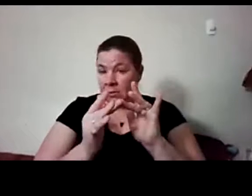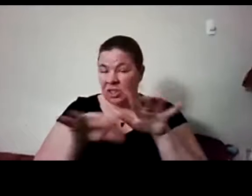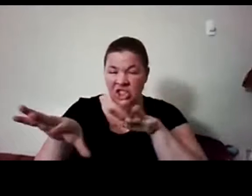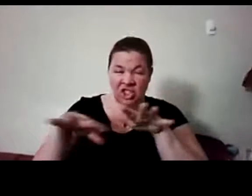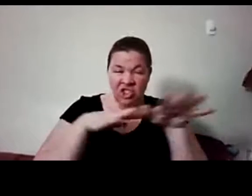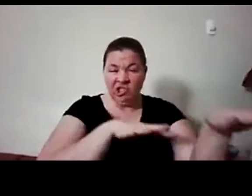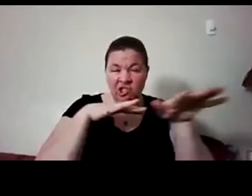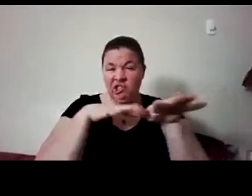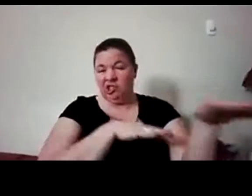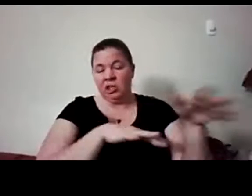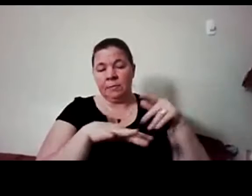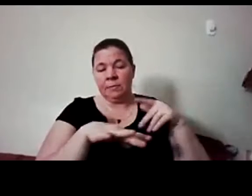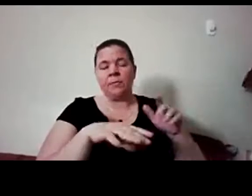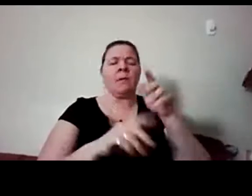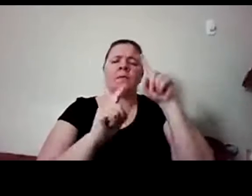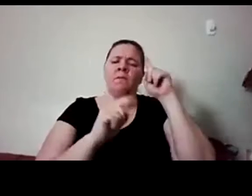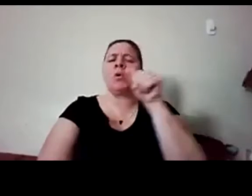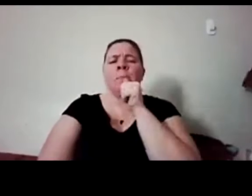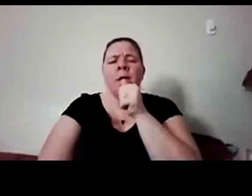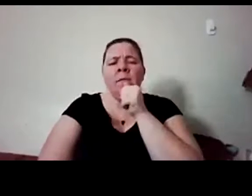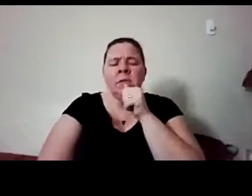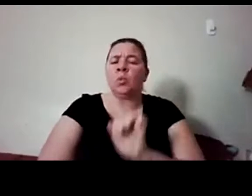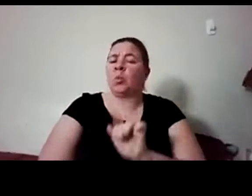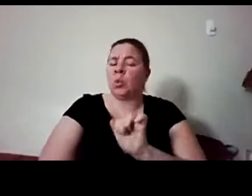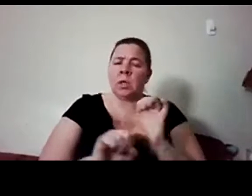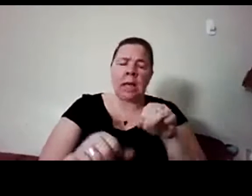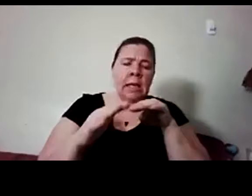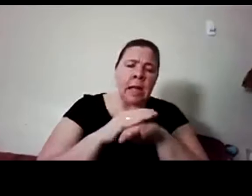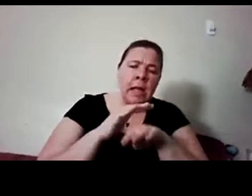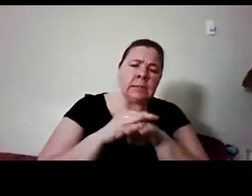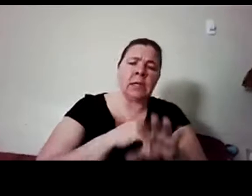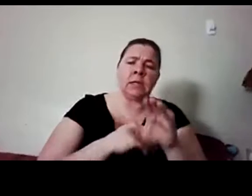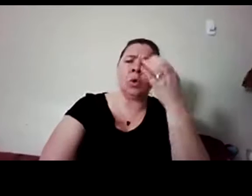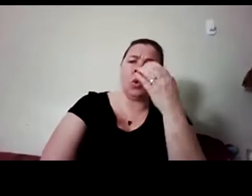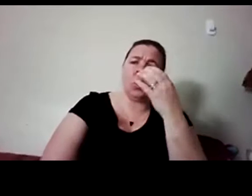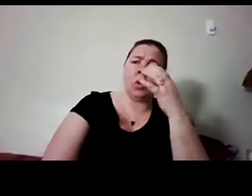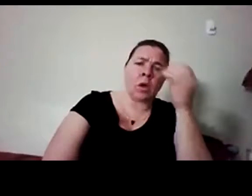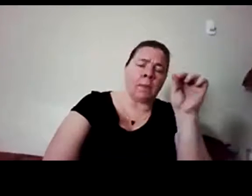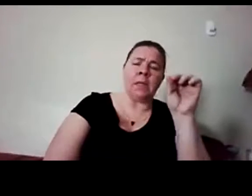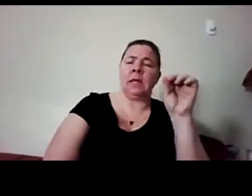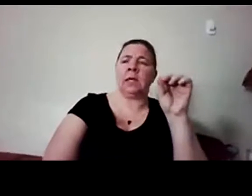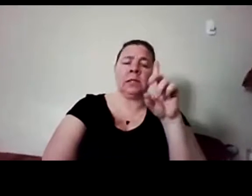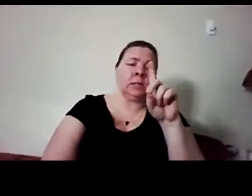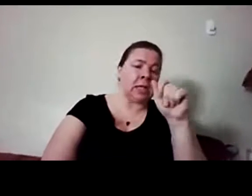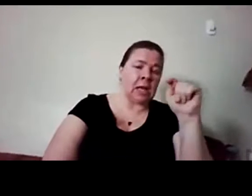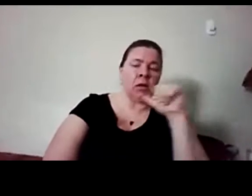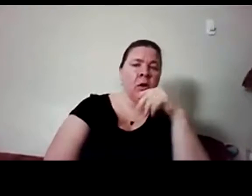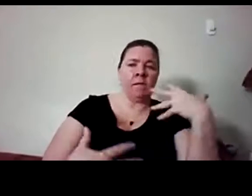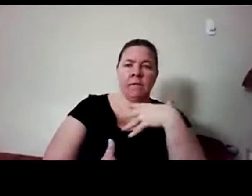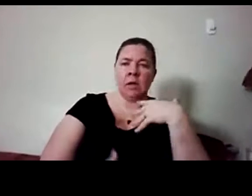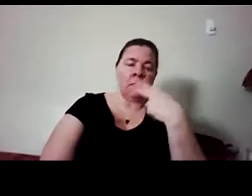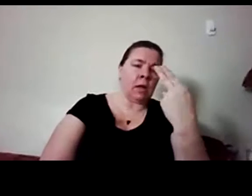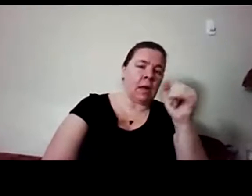and employers use it for privacy. Their employees can access corporate data without fear of hackers, without fear of loss of